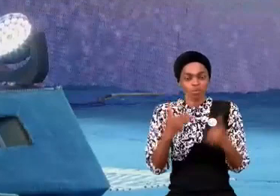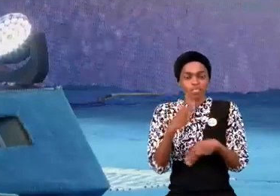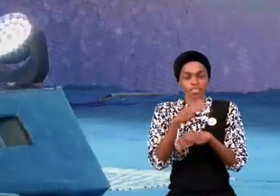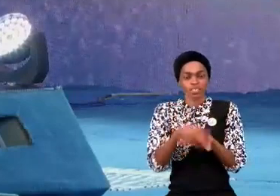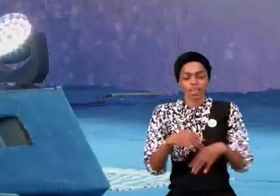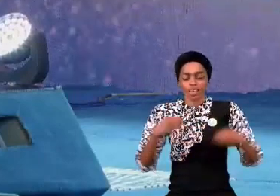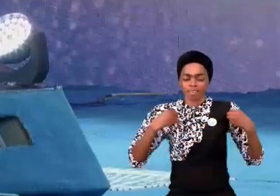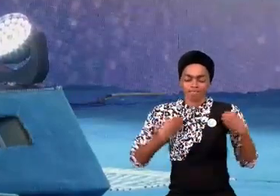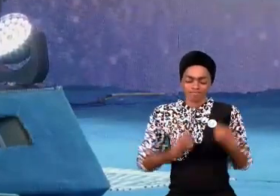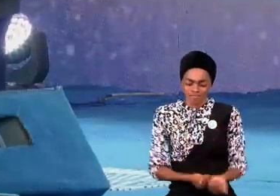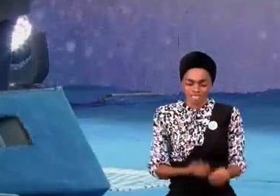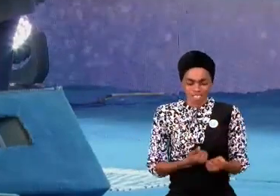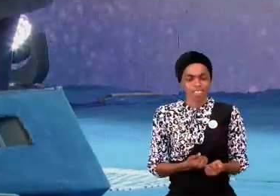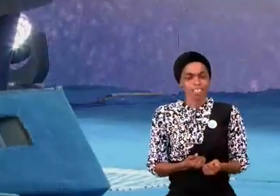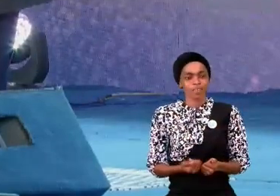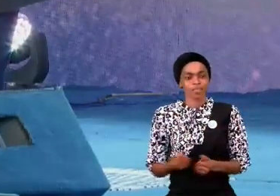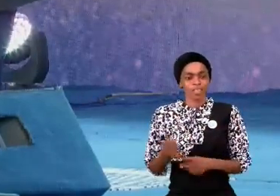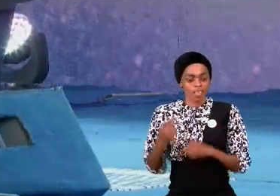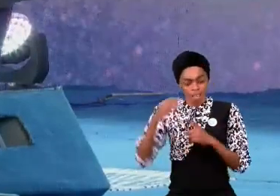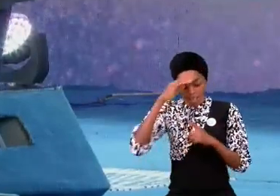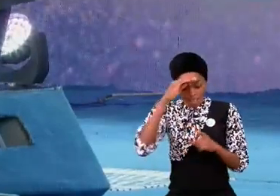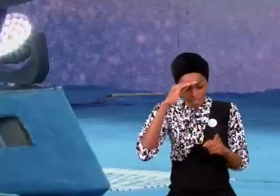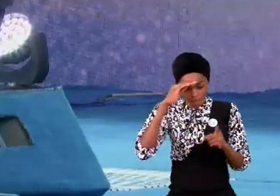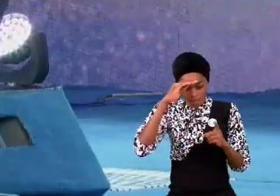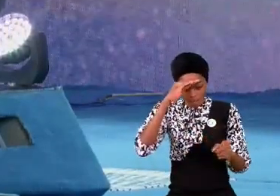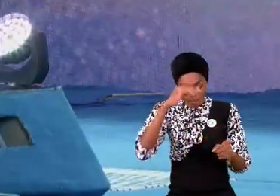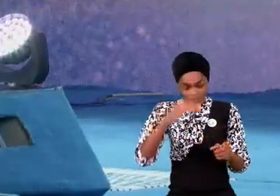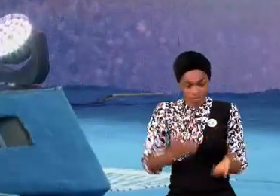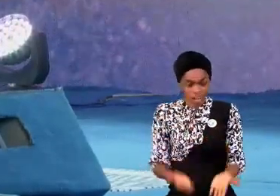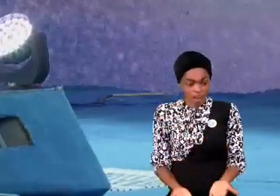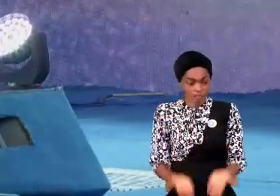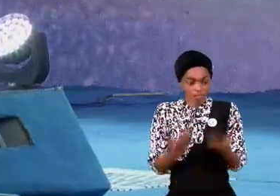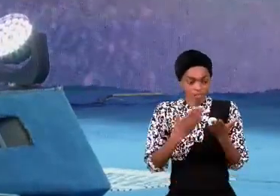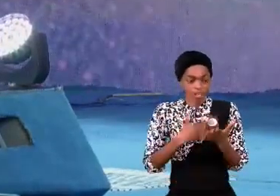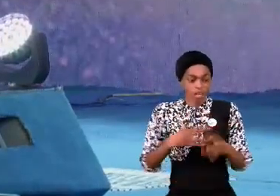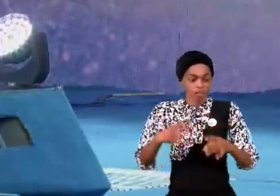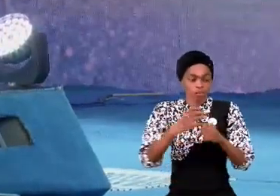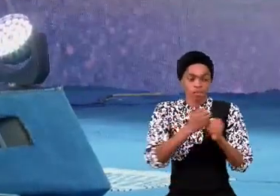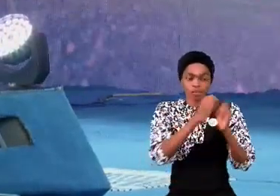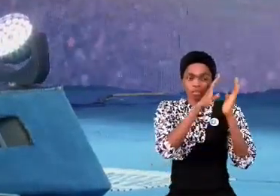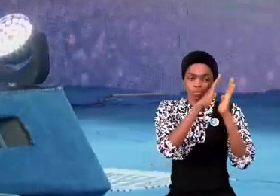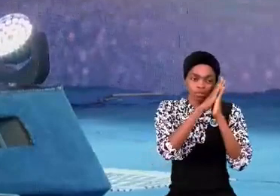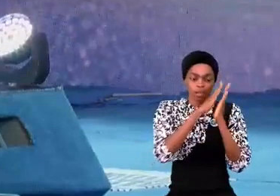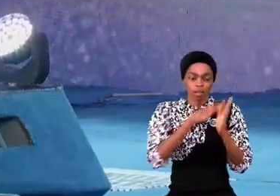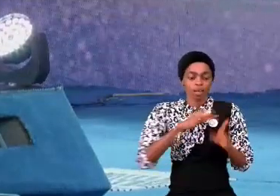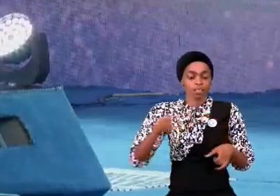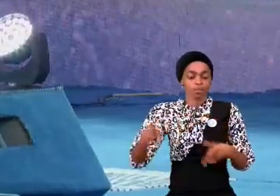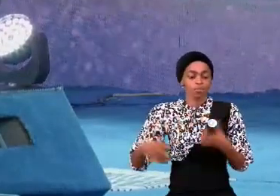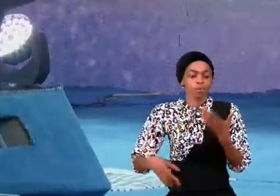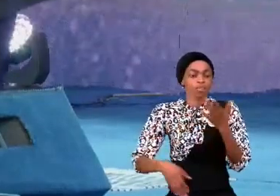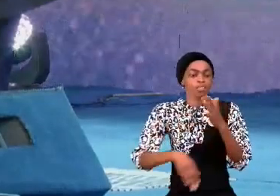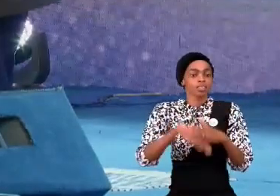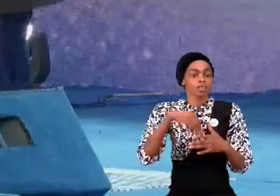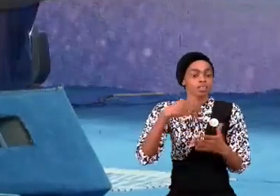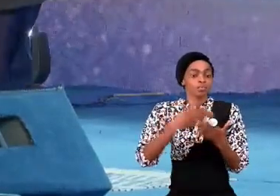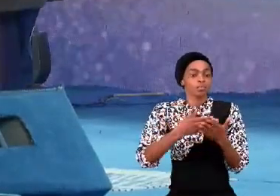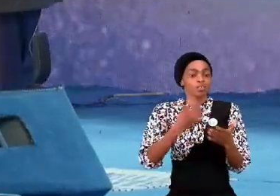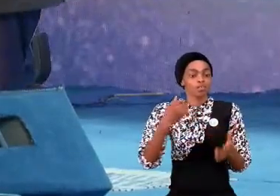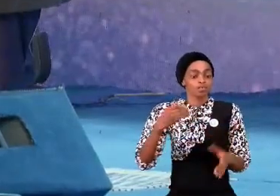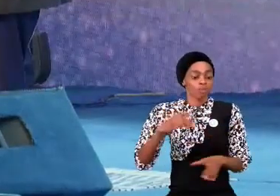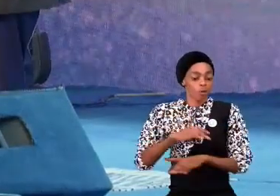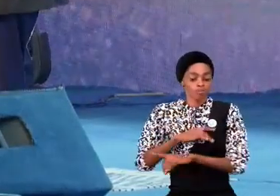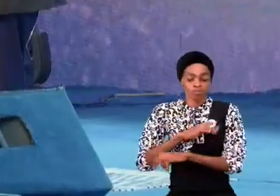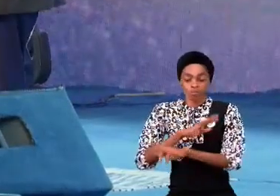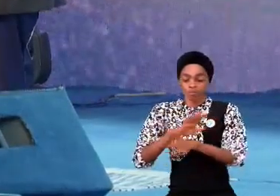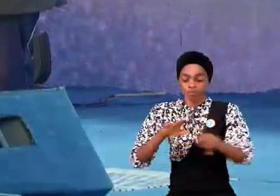forth before them all. He didn't sneak out at the back door. He came, he